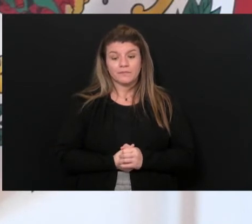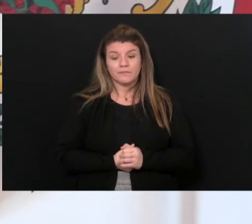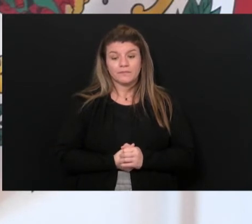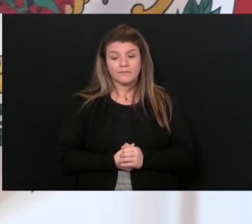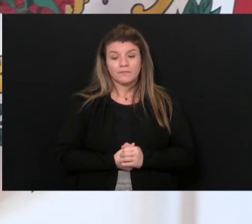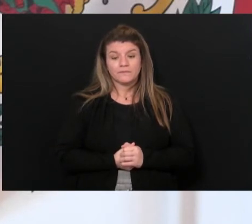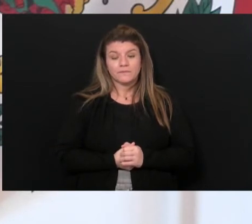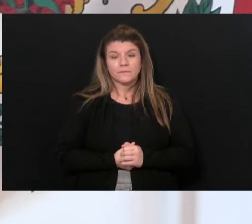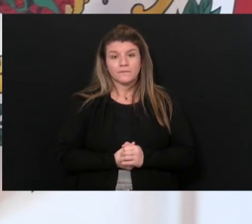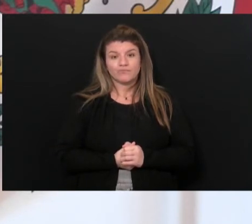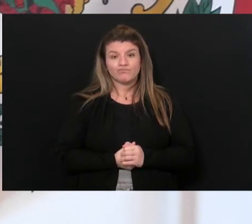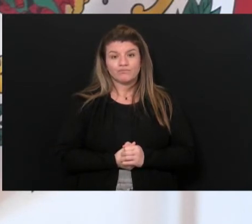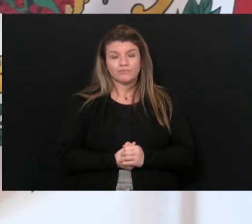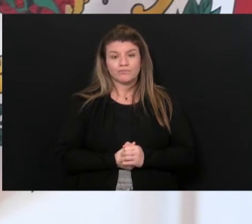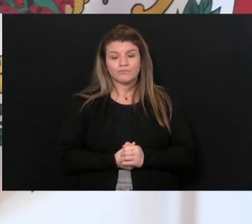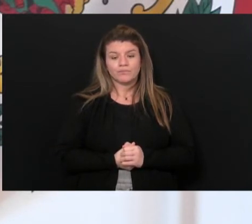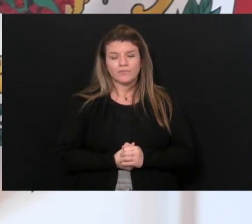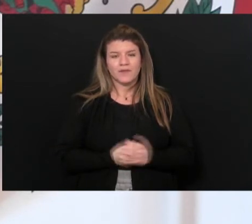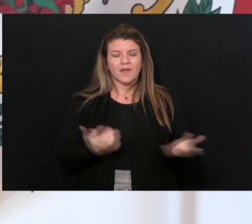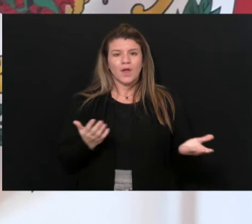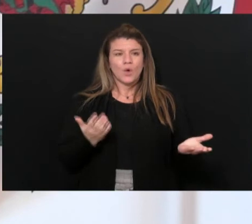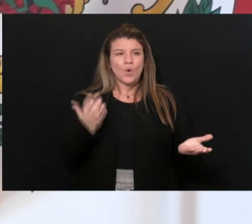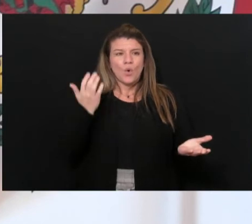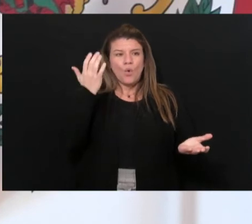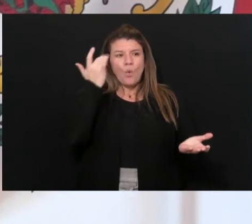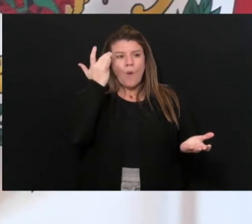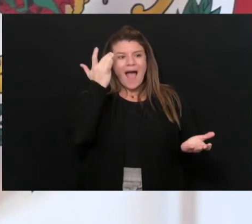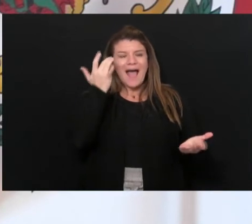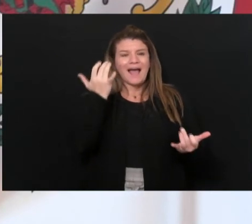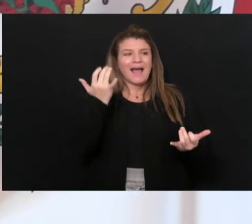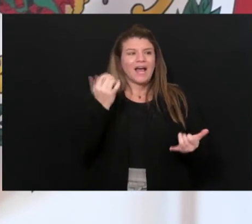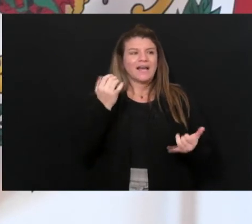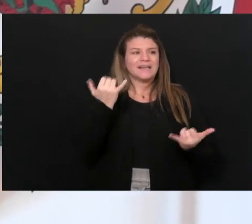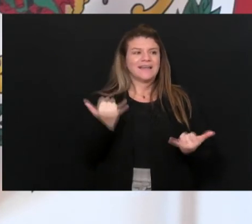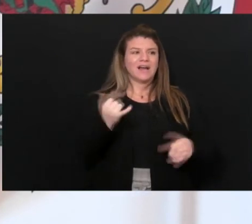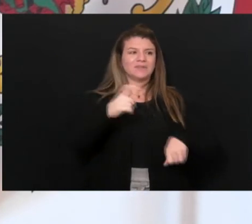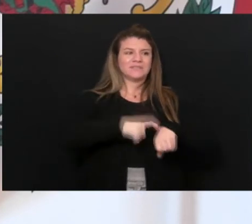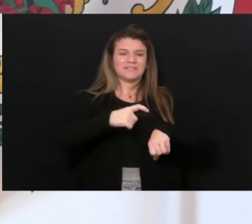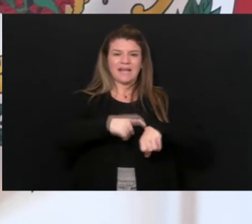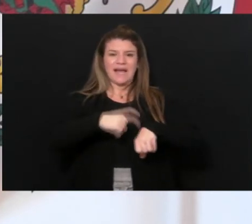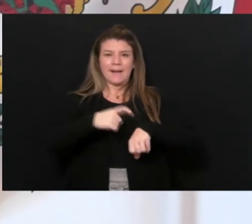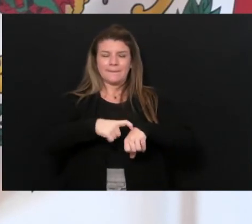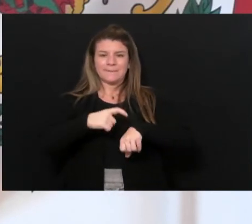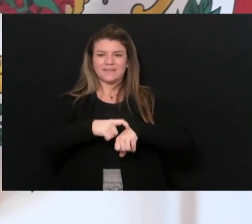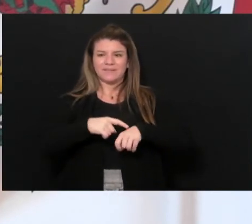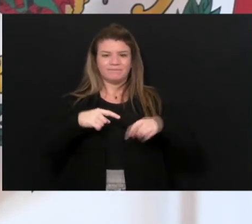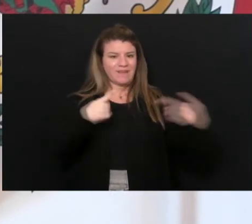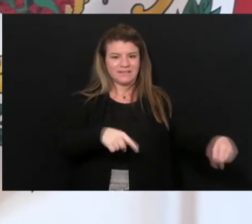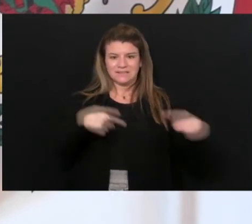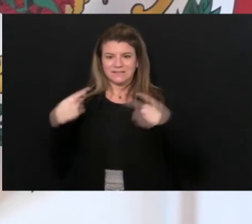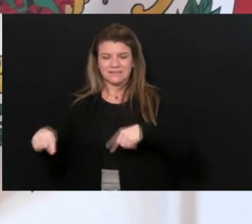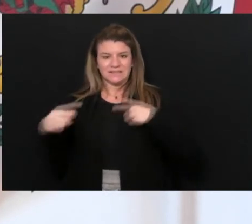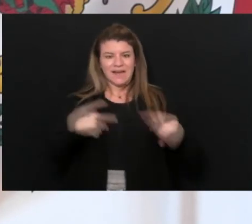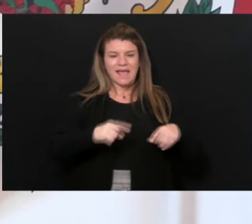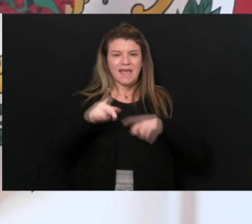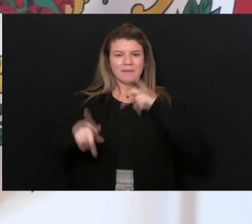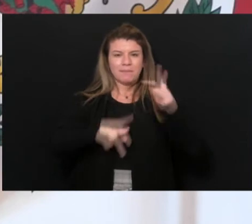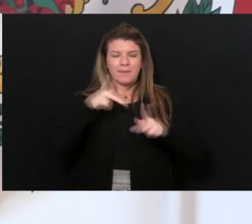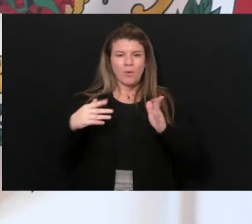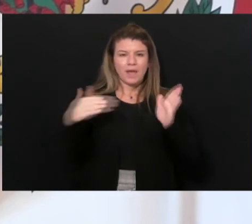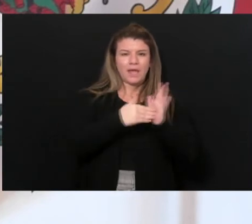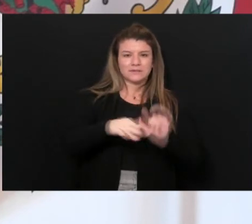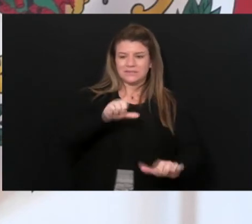why do we need to pit one another against one another? I never have really been able to understand that.